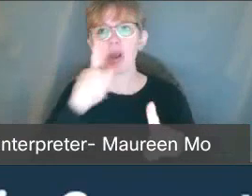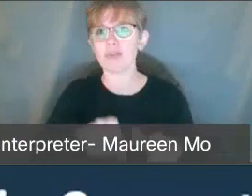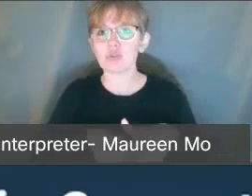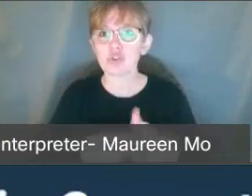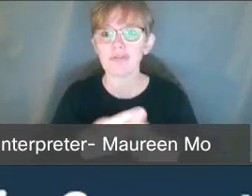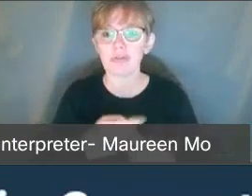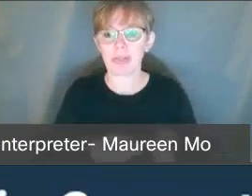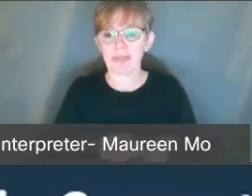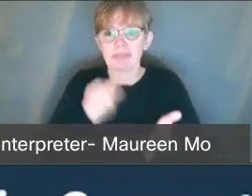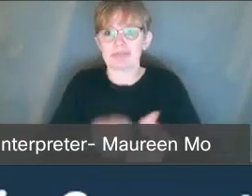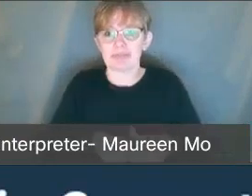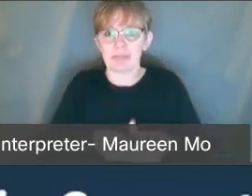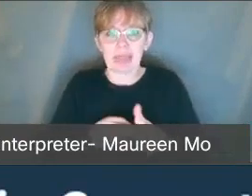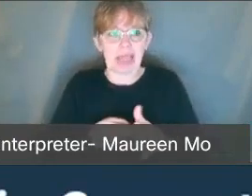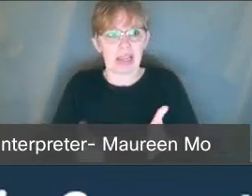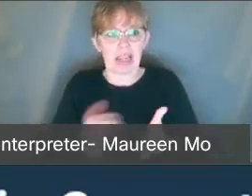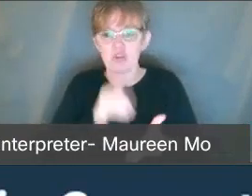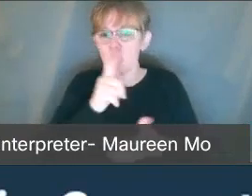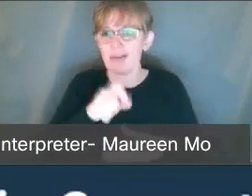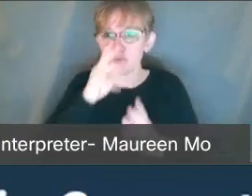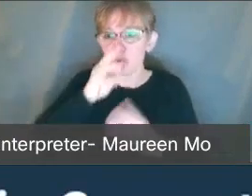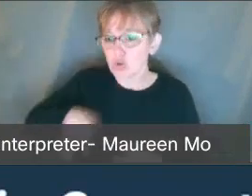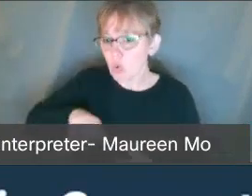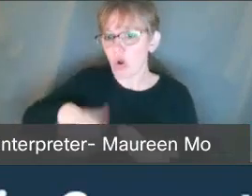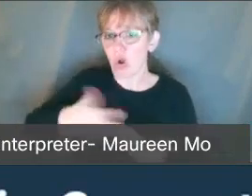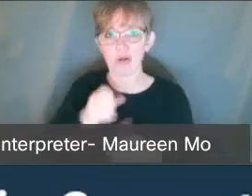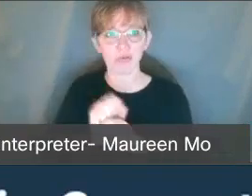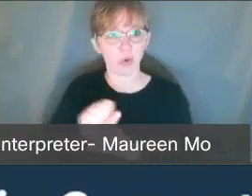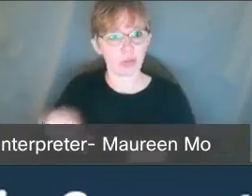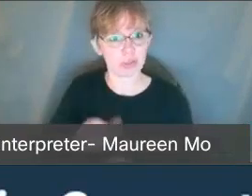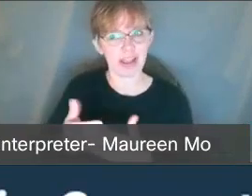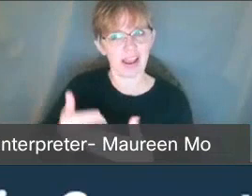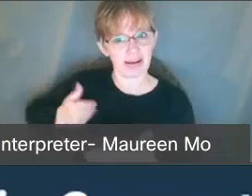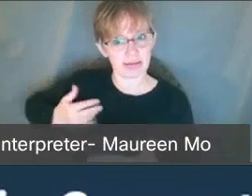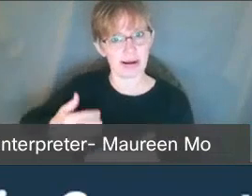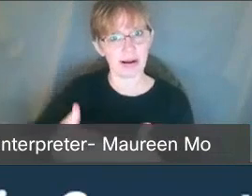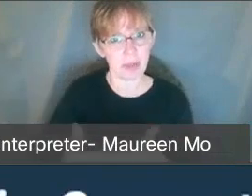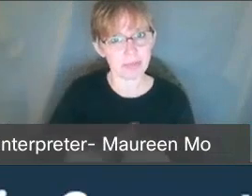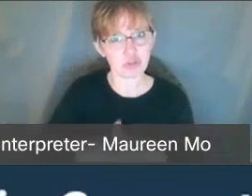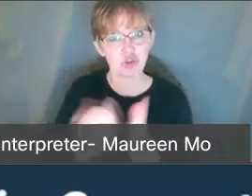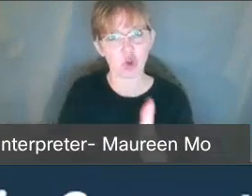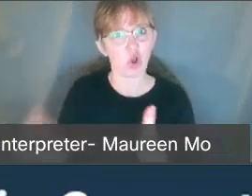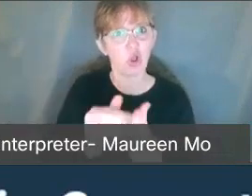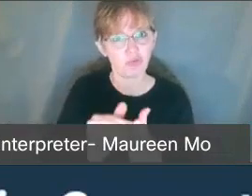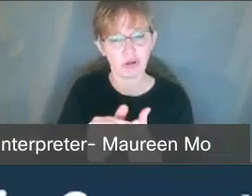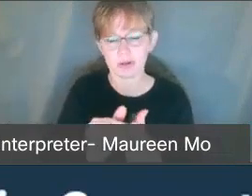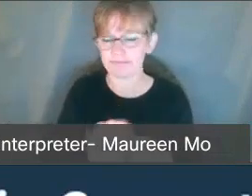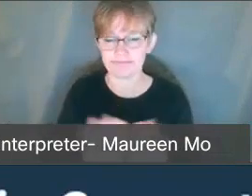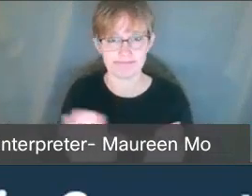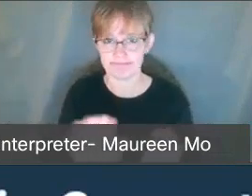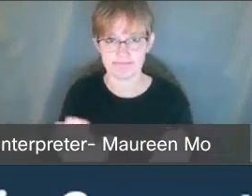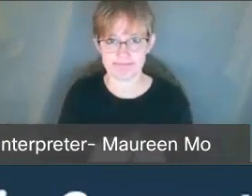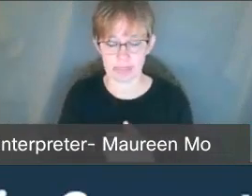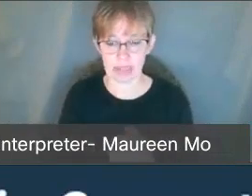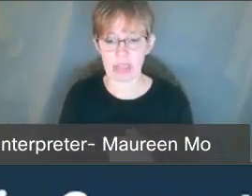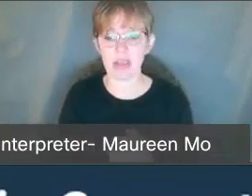research study where you have to ignore all of the assessment work that was done before and start with a blank page and start over. No, what I